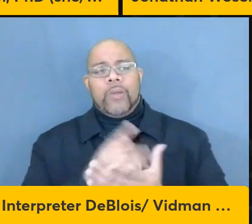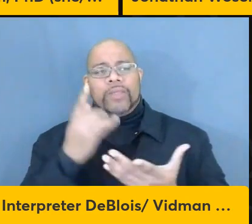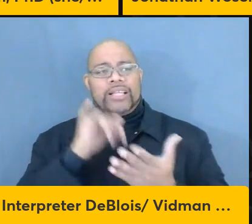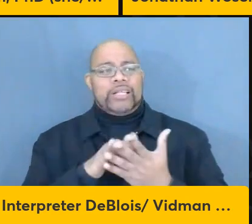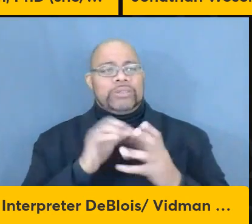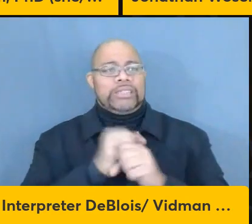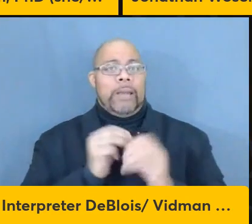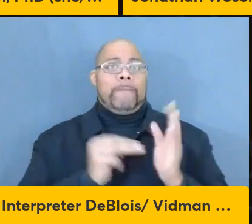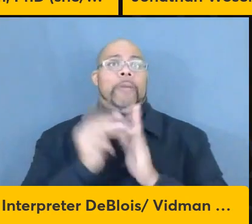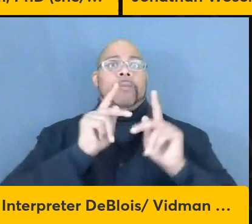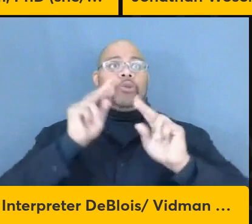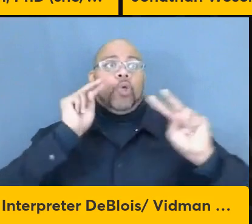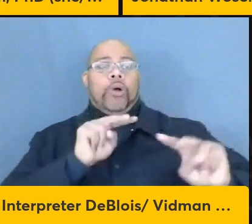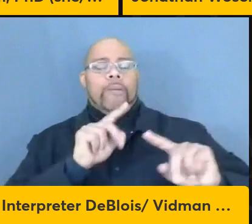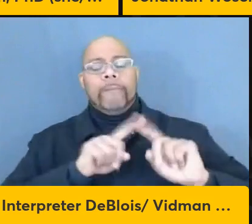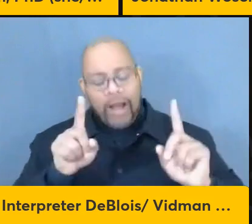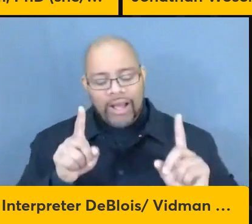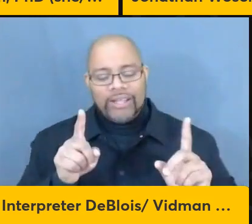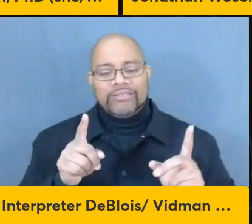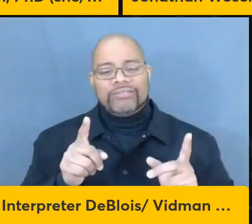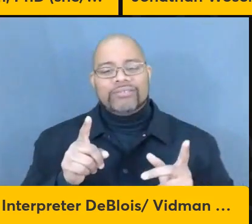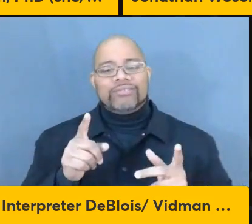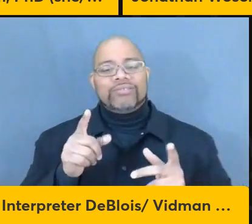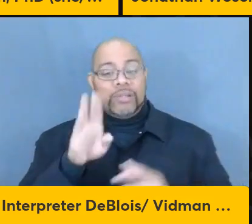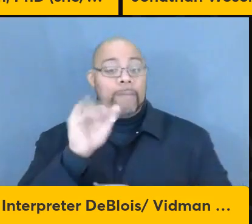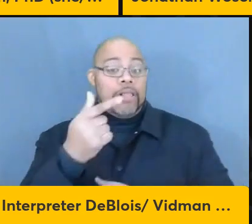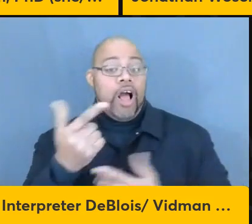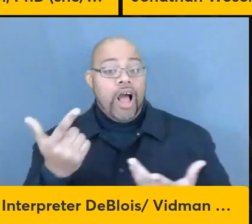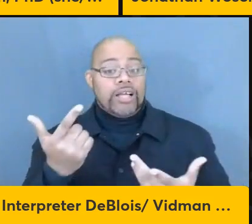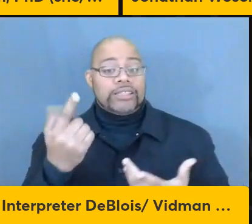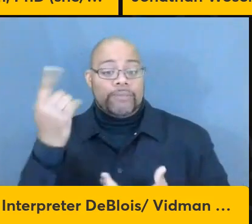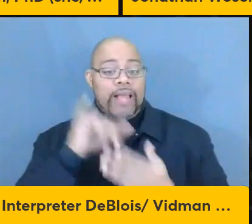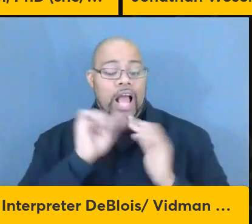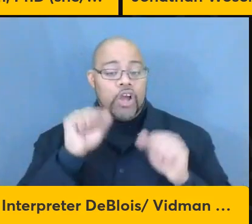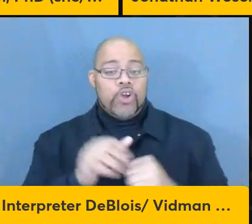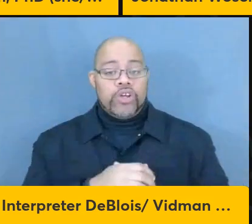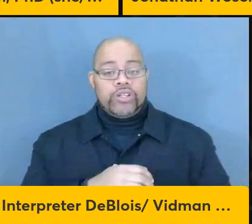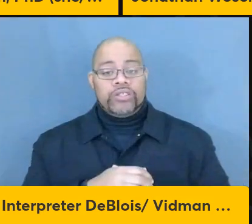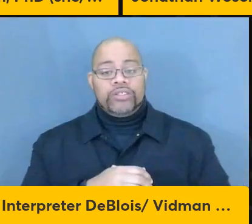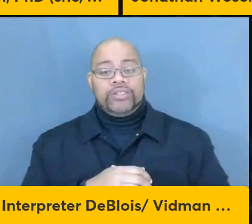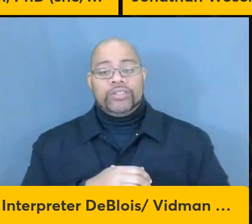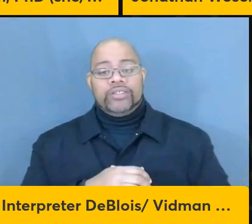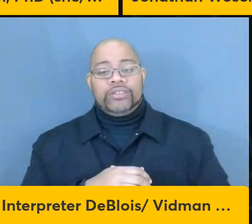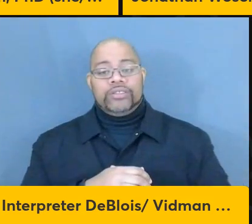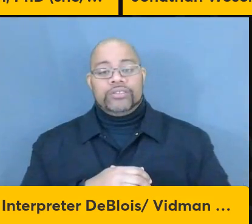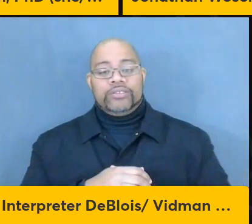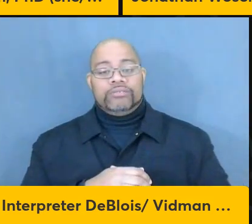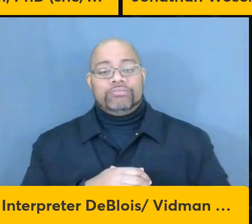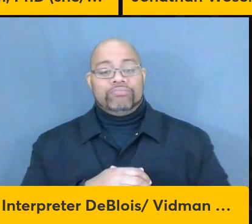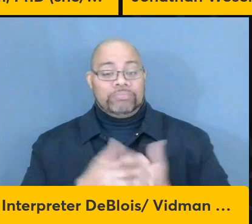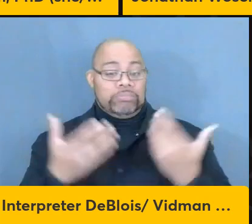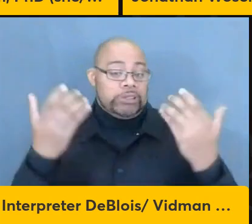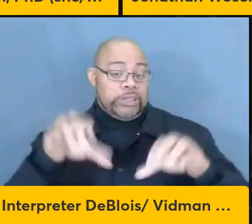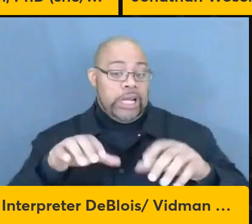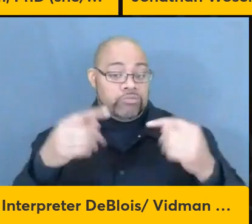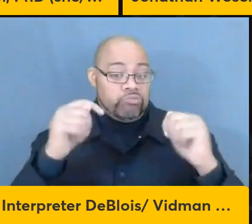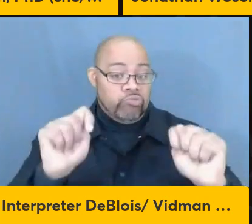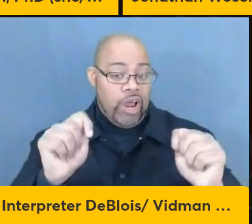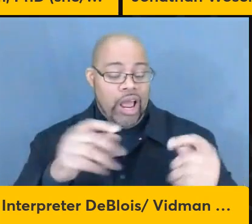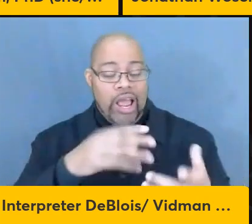getting millions of people to look at it, but it was a blog. It was something I could give a shot at,